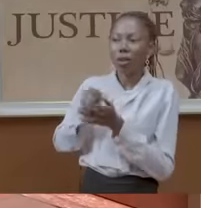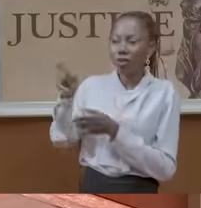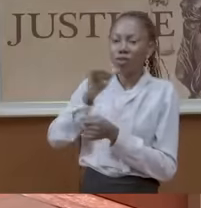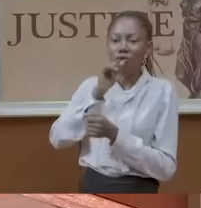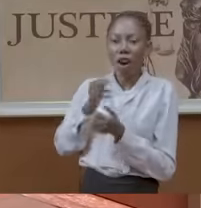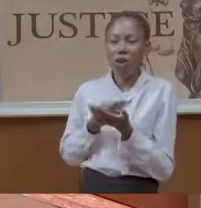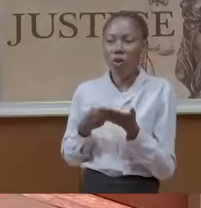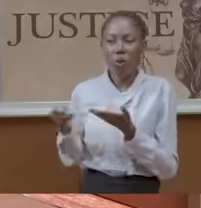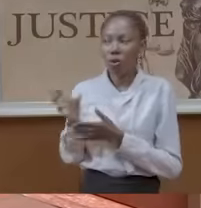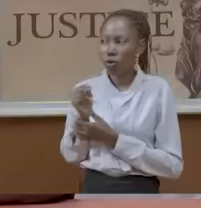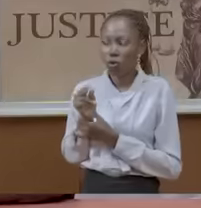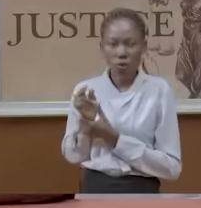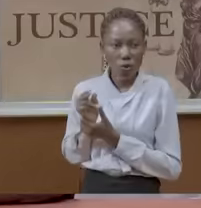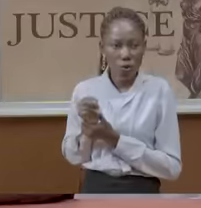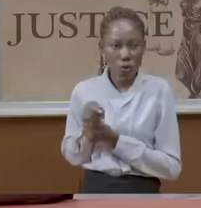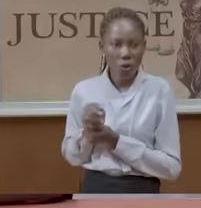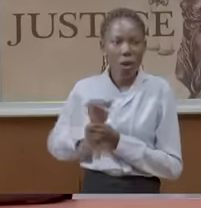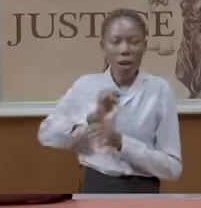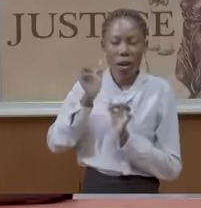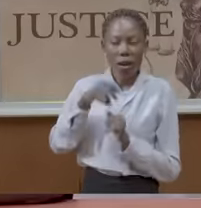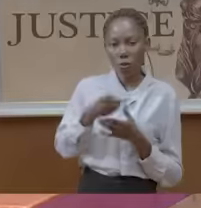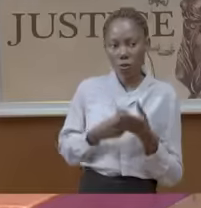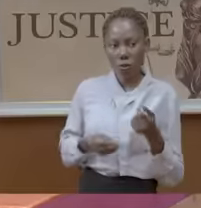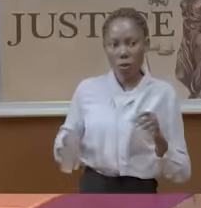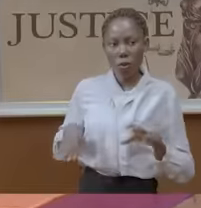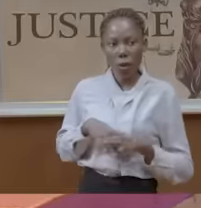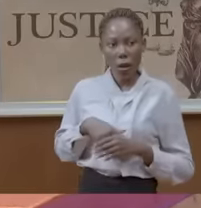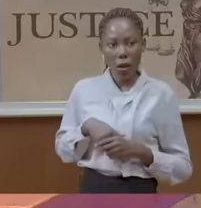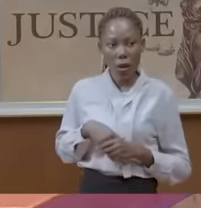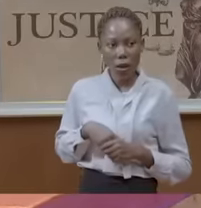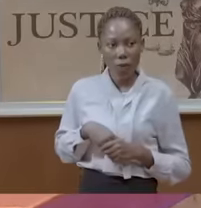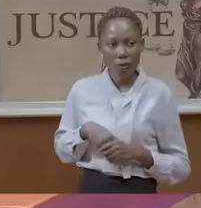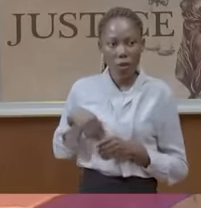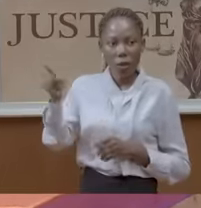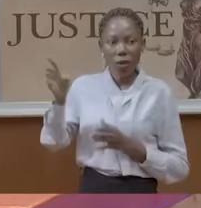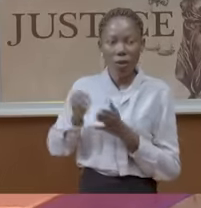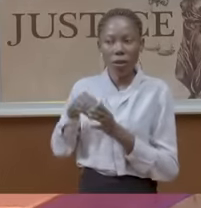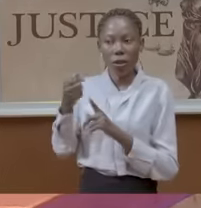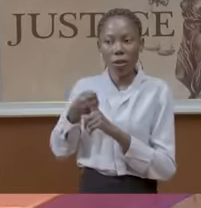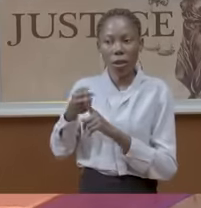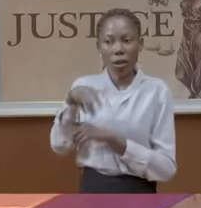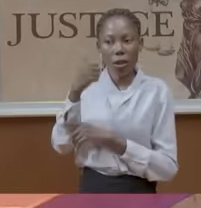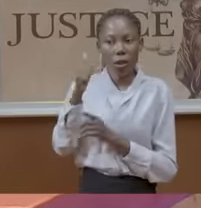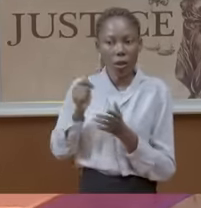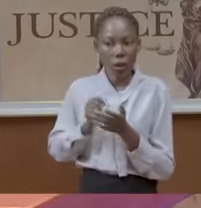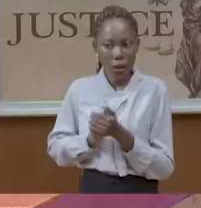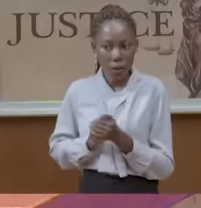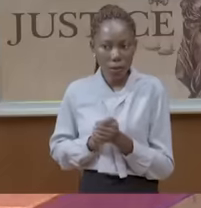either. Do you understand me? Because I can read between the lines. He said his salary was about 10,000 naira then. Yeah,